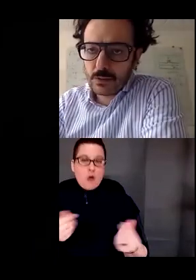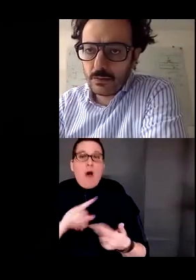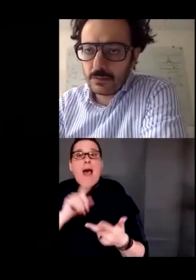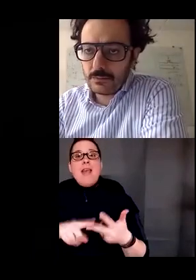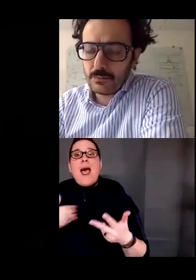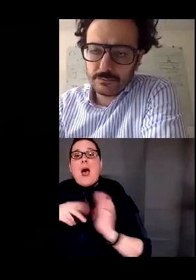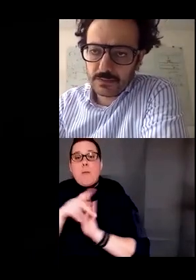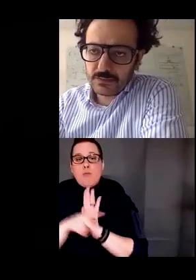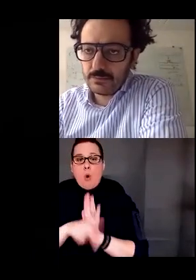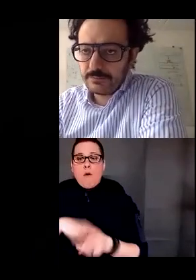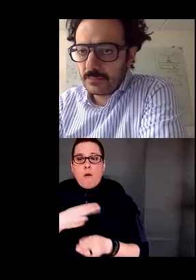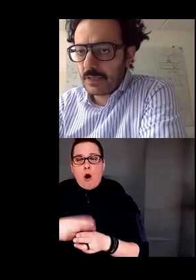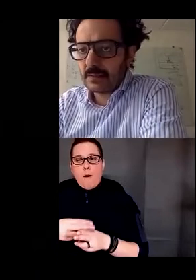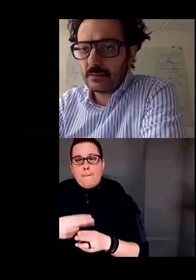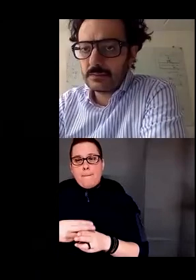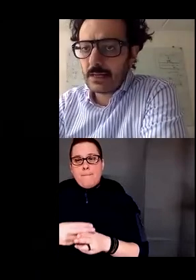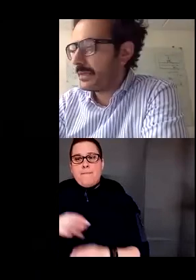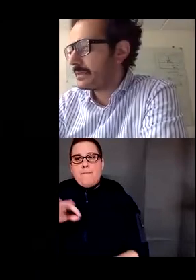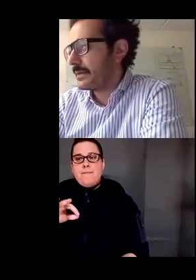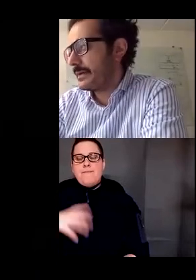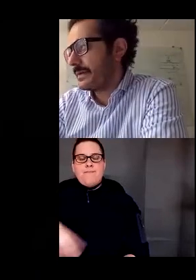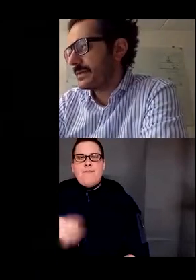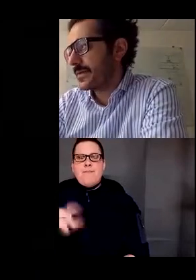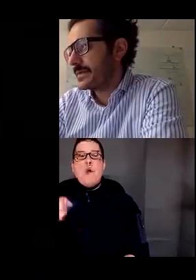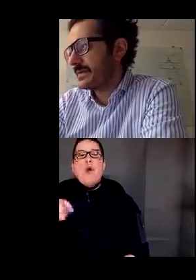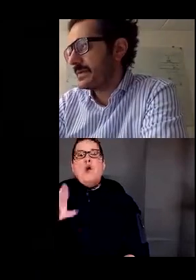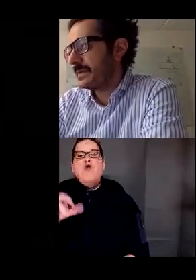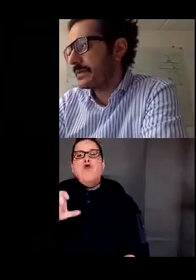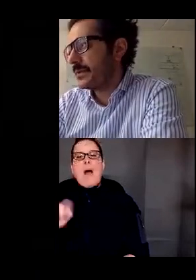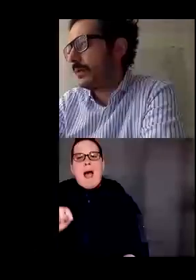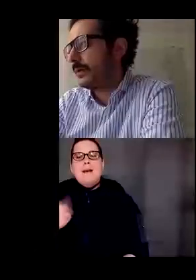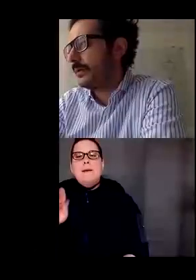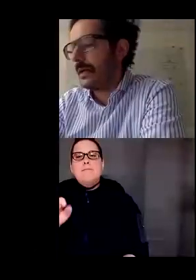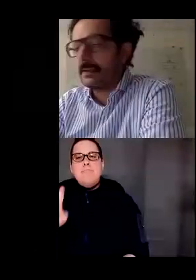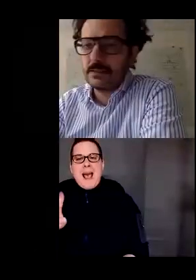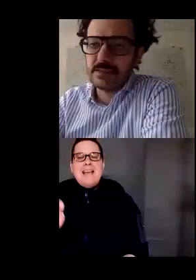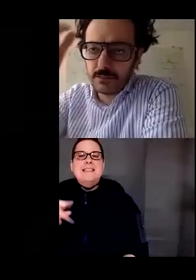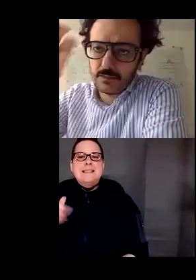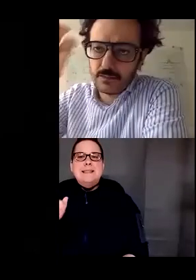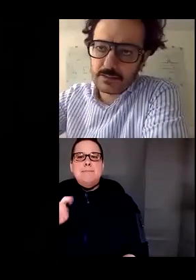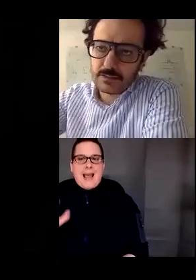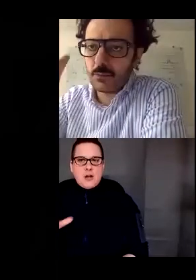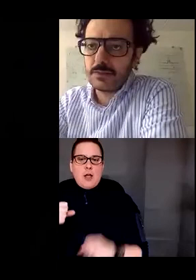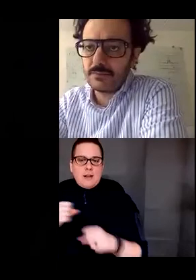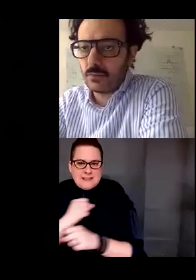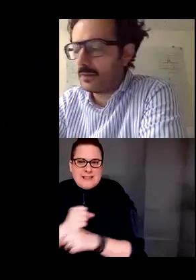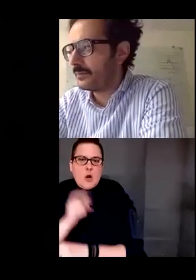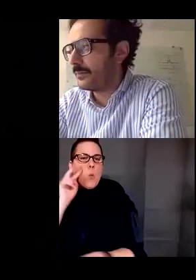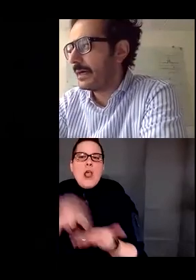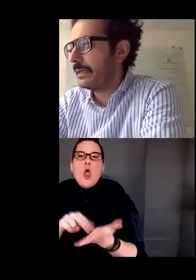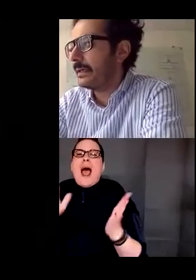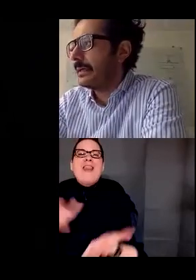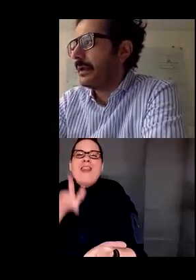use, it's called tract-based spatial statistics. We only look at the center of these highways, if you